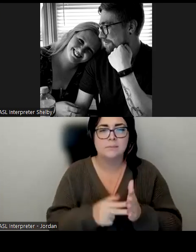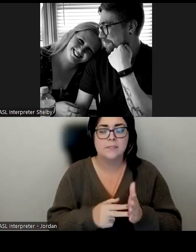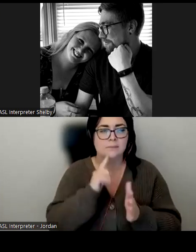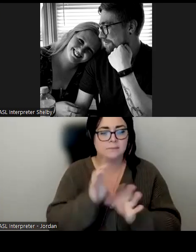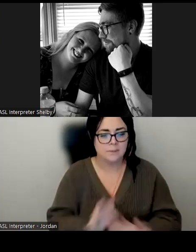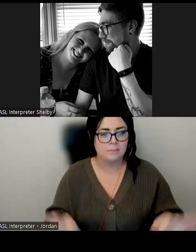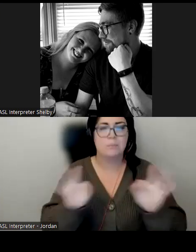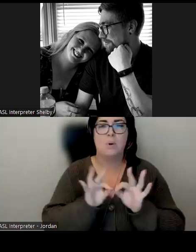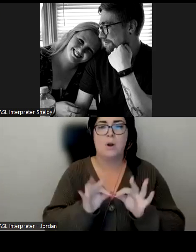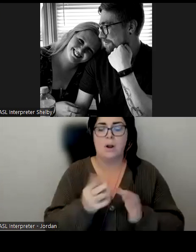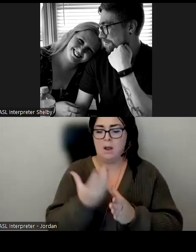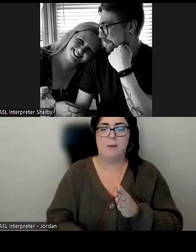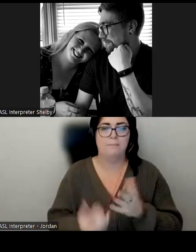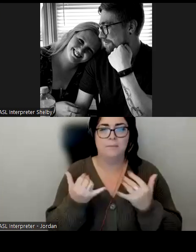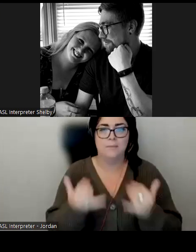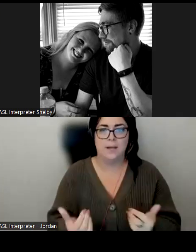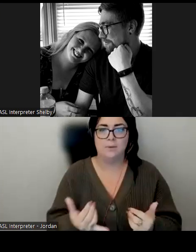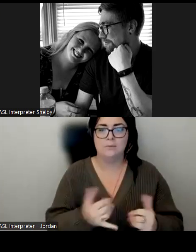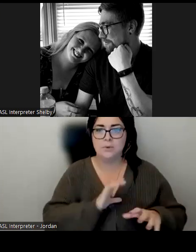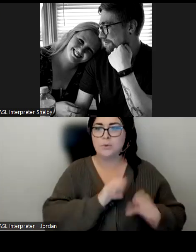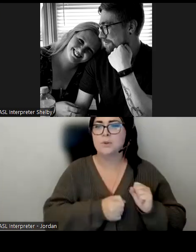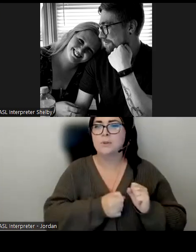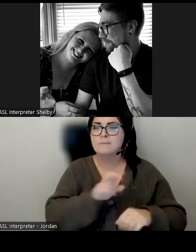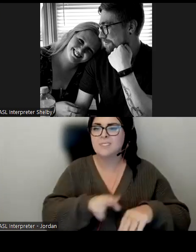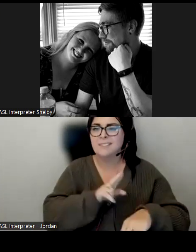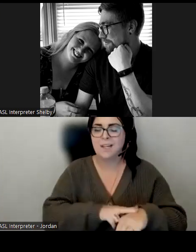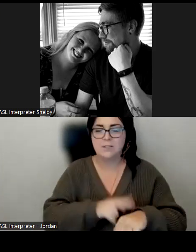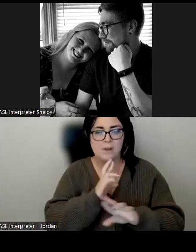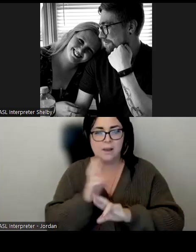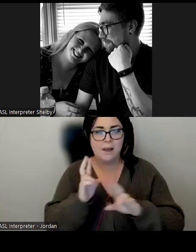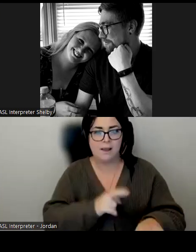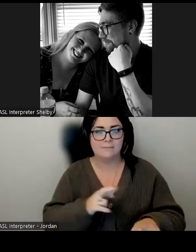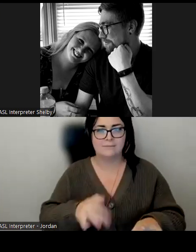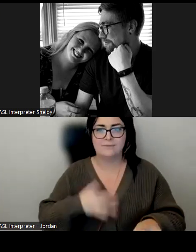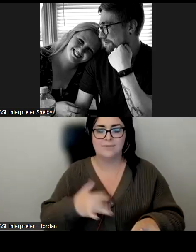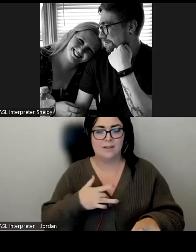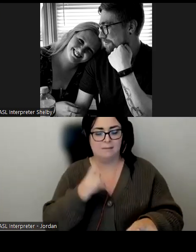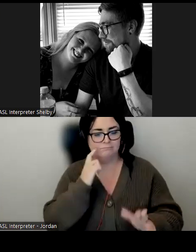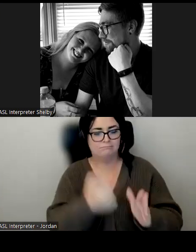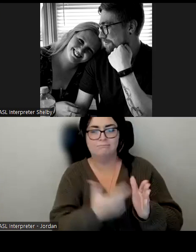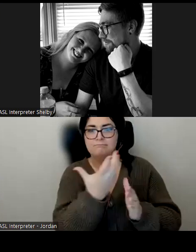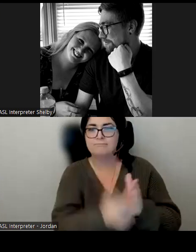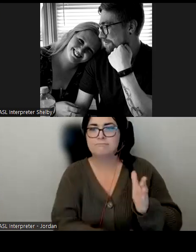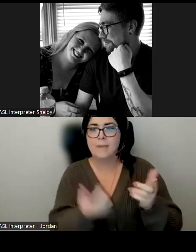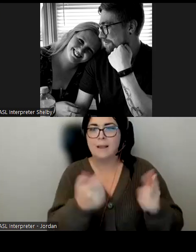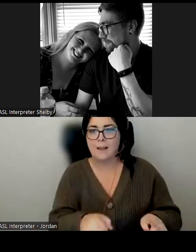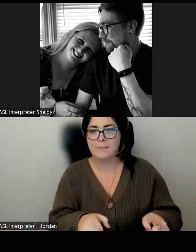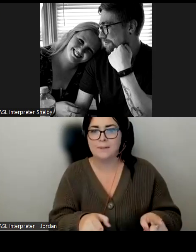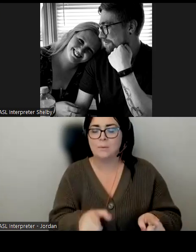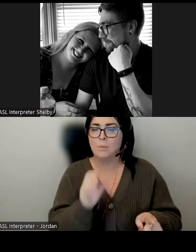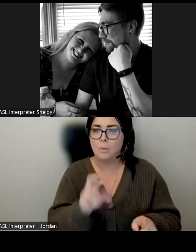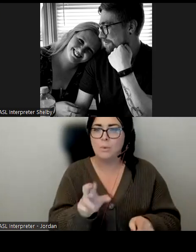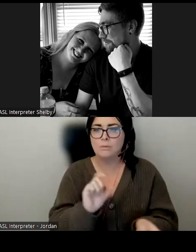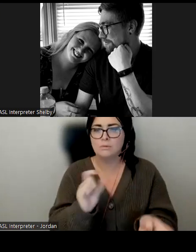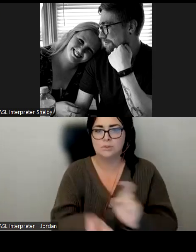us. Grief is the natural process of reaction and adjustment to loss and change. This can